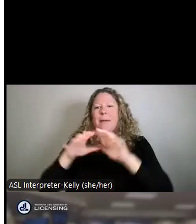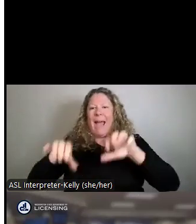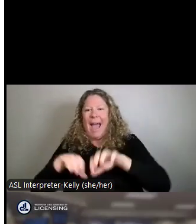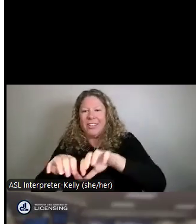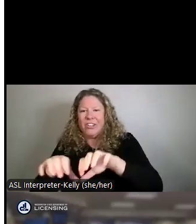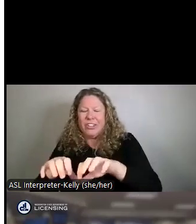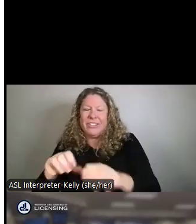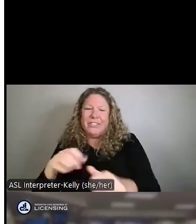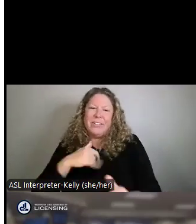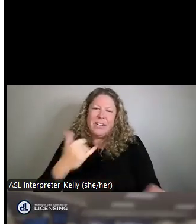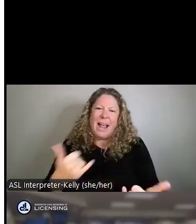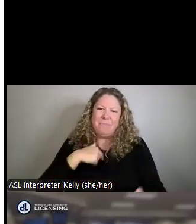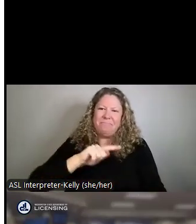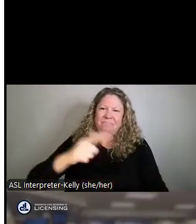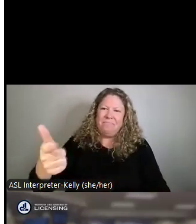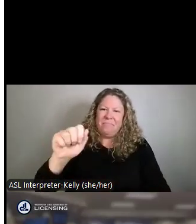over to Alicia.